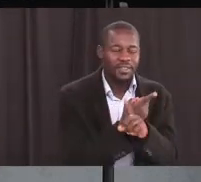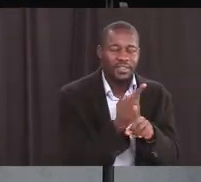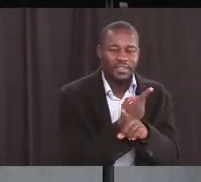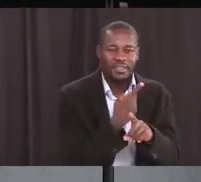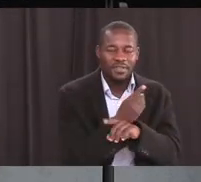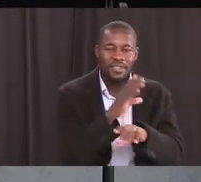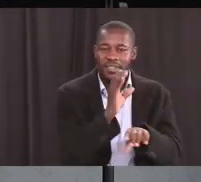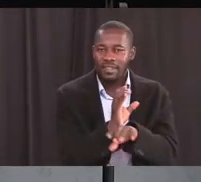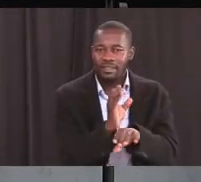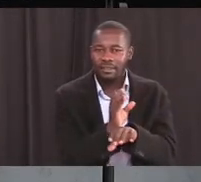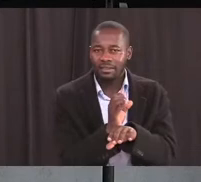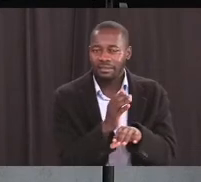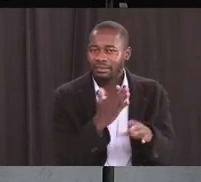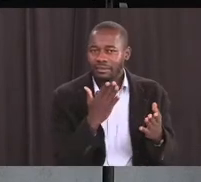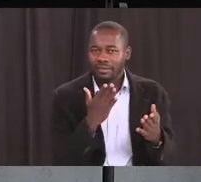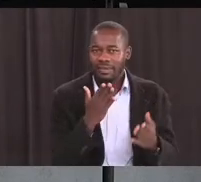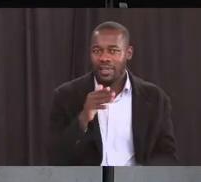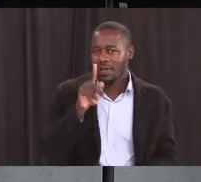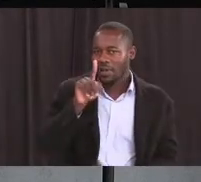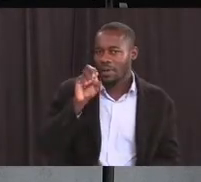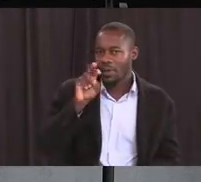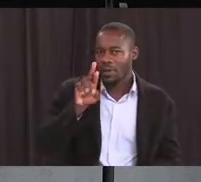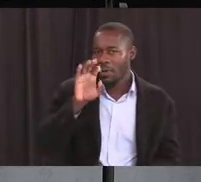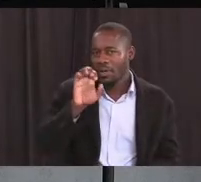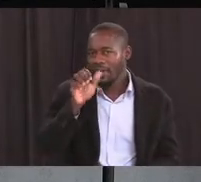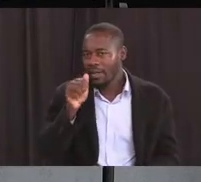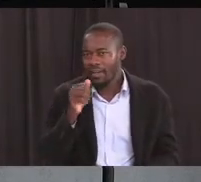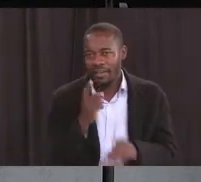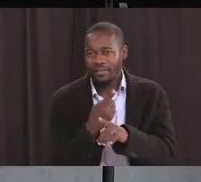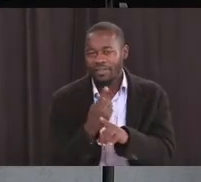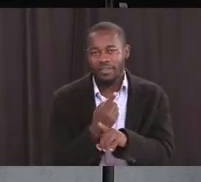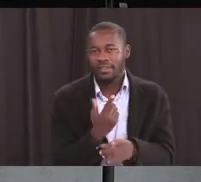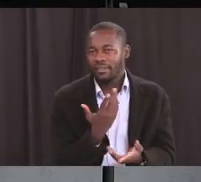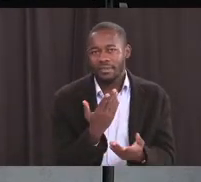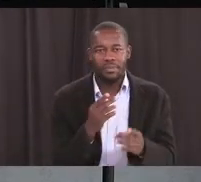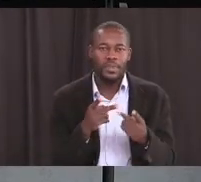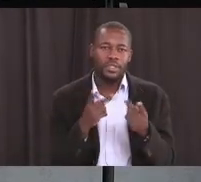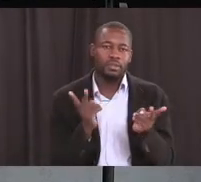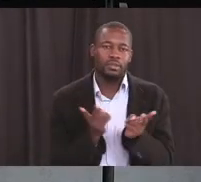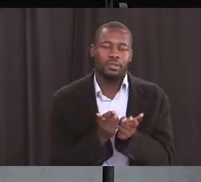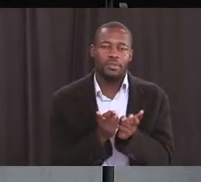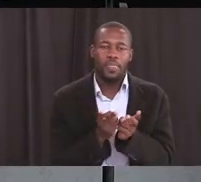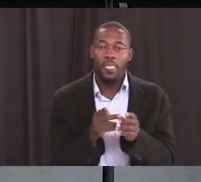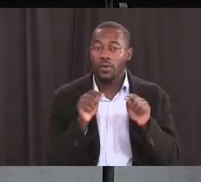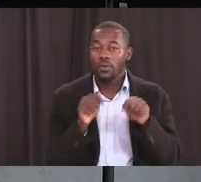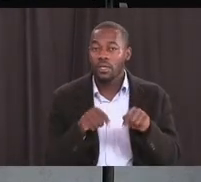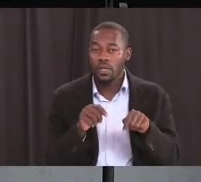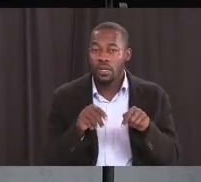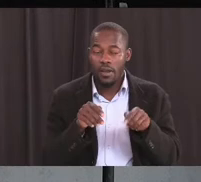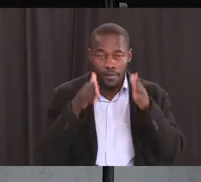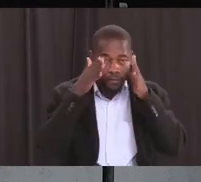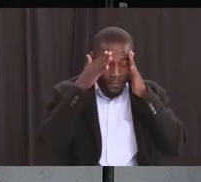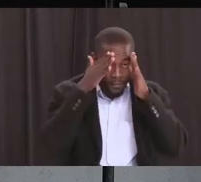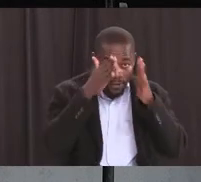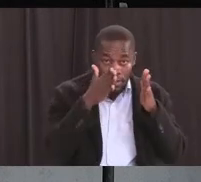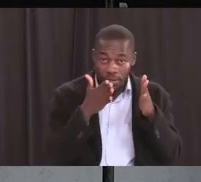Berea, Athens, Corinth, just to name a few. And today we'll be looking at where this journey began,